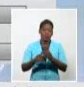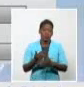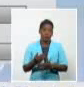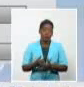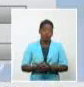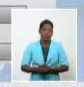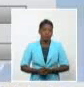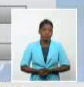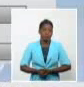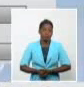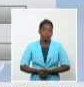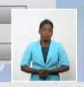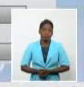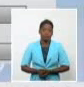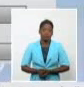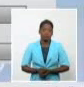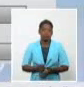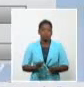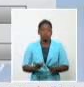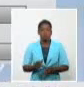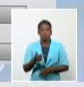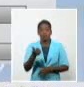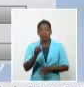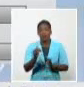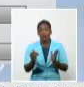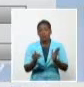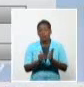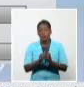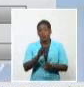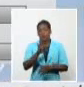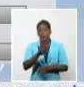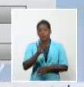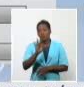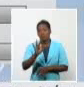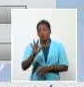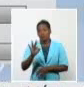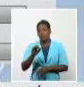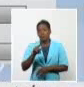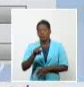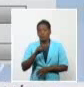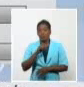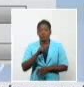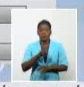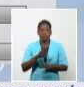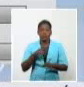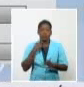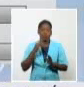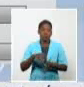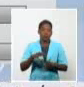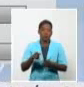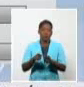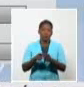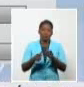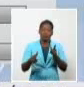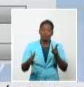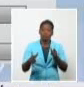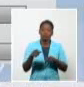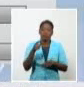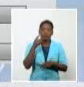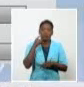higher than yesterday. The region of Americas also has a very alarming figures, with a total